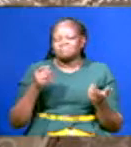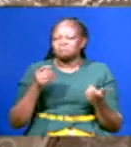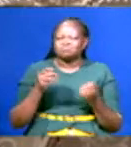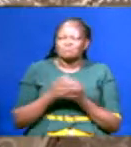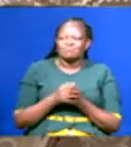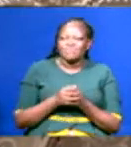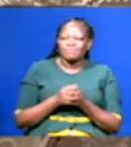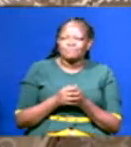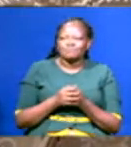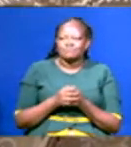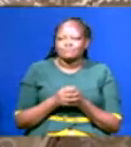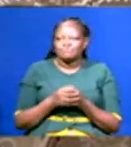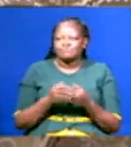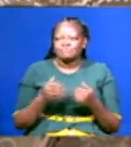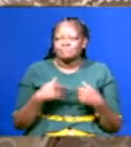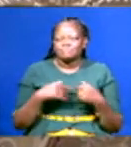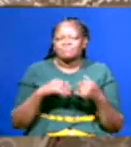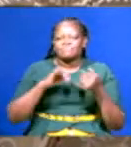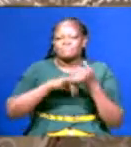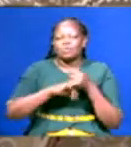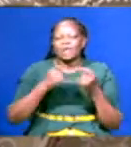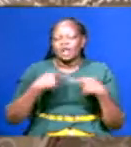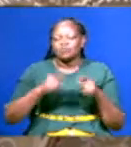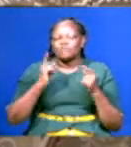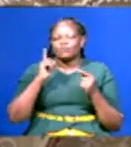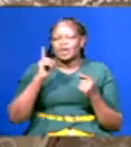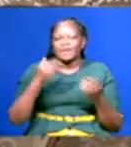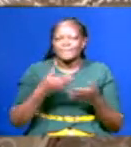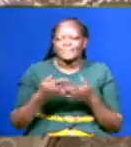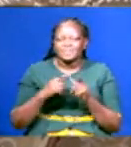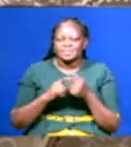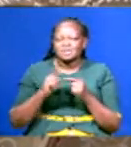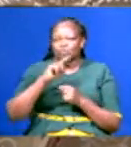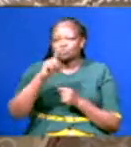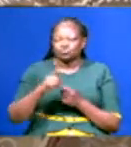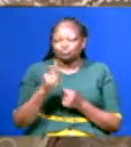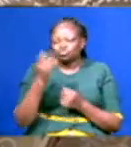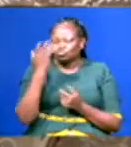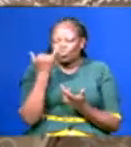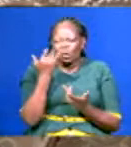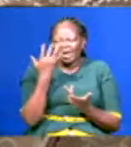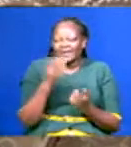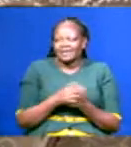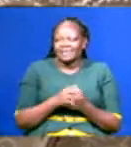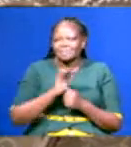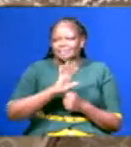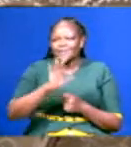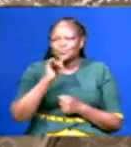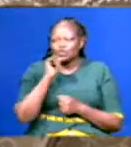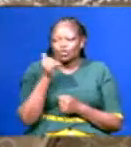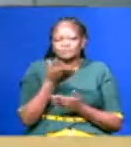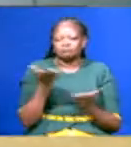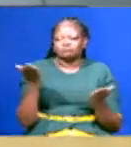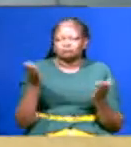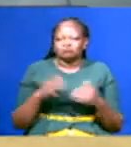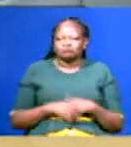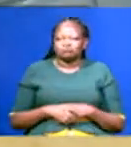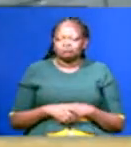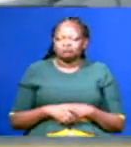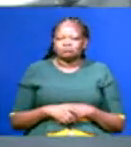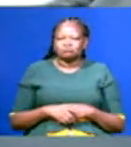least they were allowed to have one child. So the question was now, why them, why not these ones, you